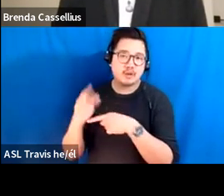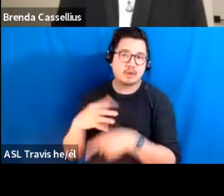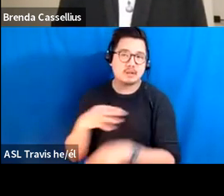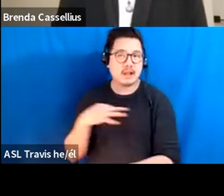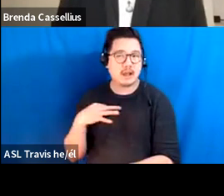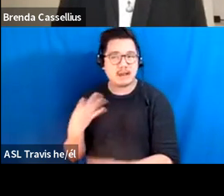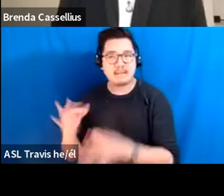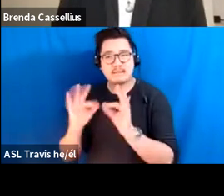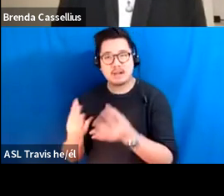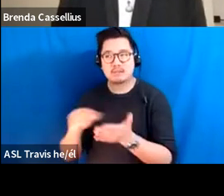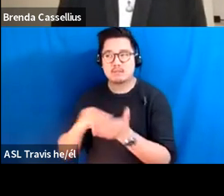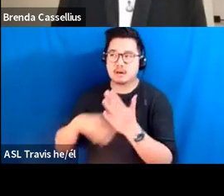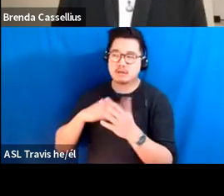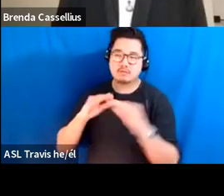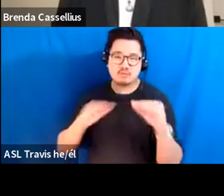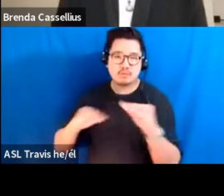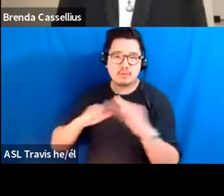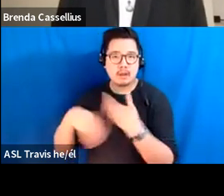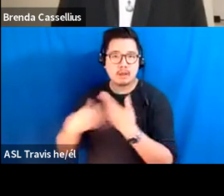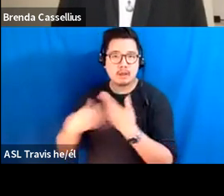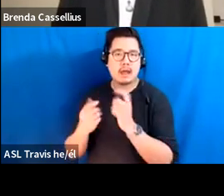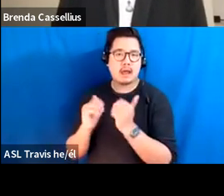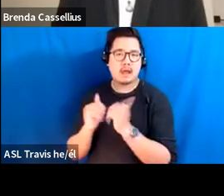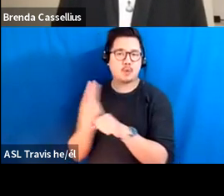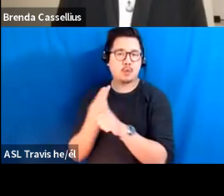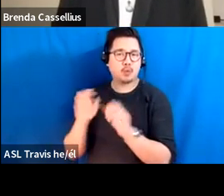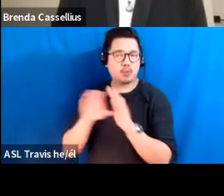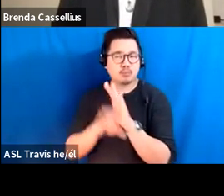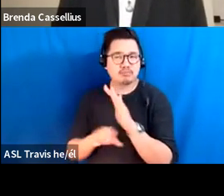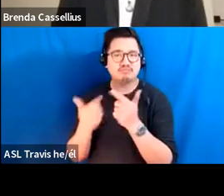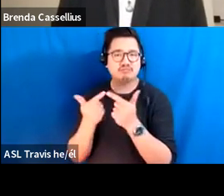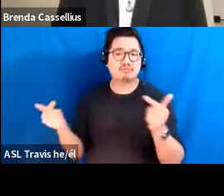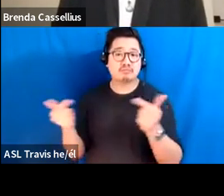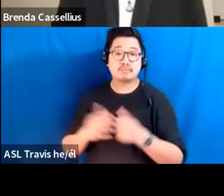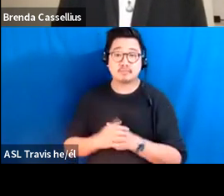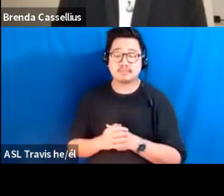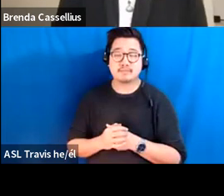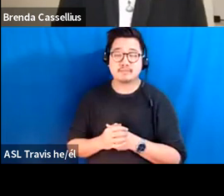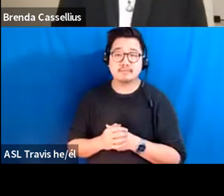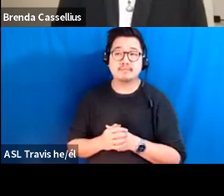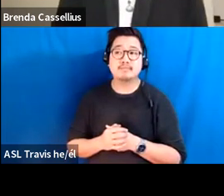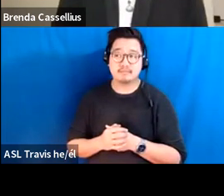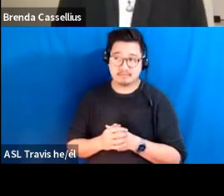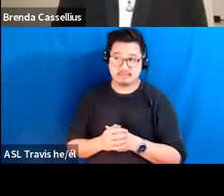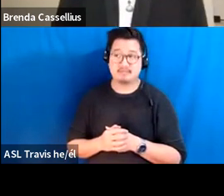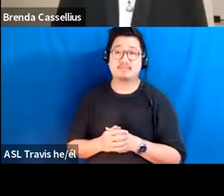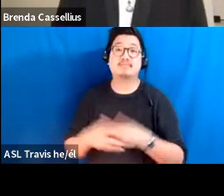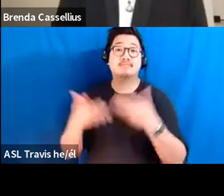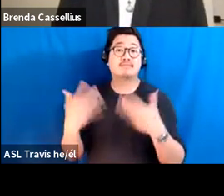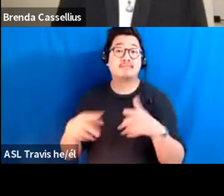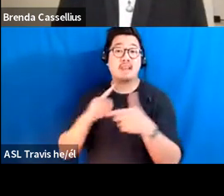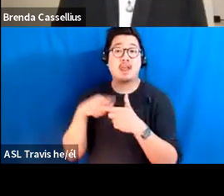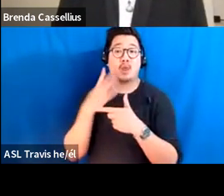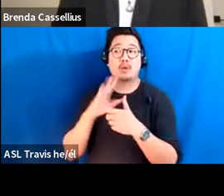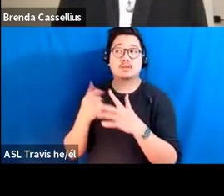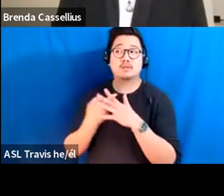code the changes how to utilize the code etc um once we do that simultaneously we'll have initial conversation with our